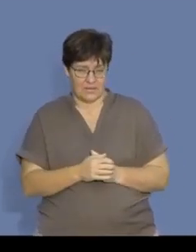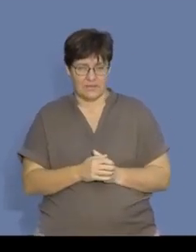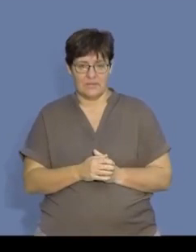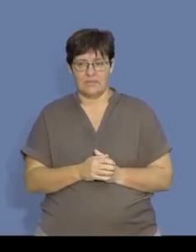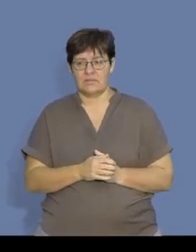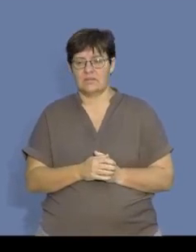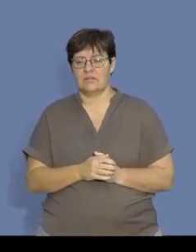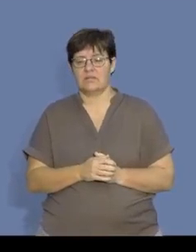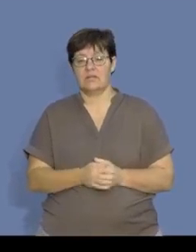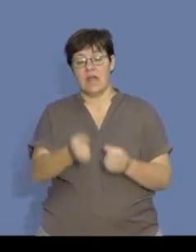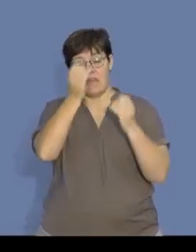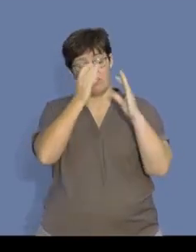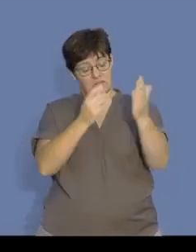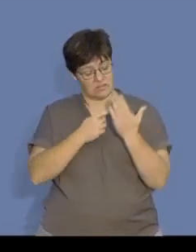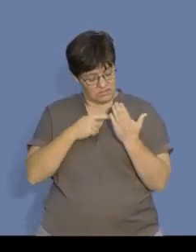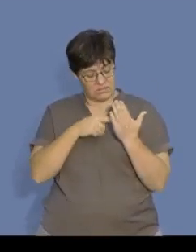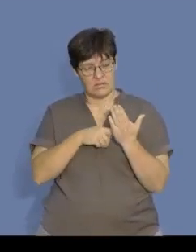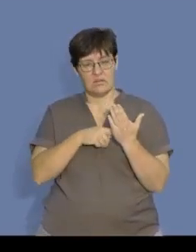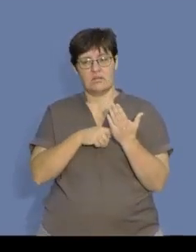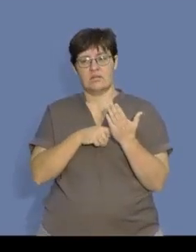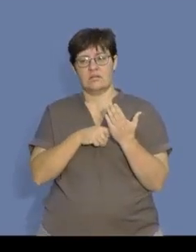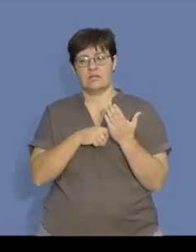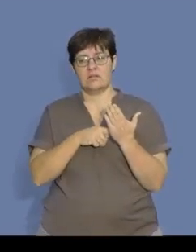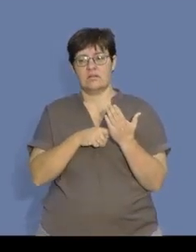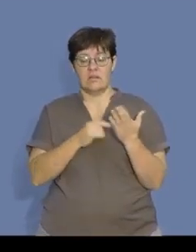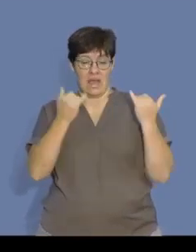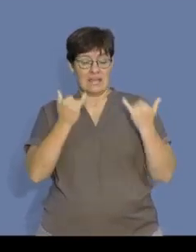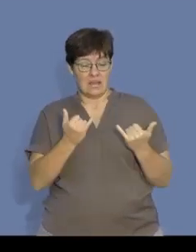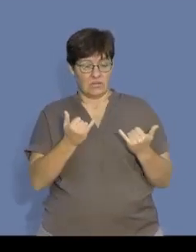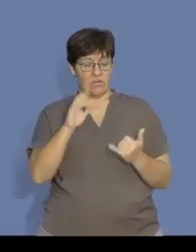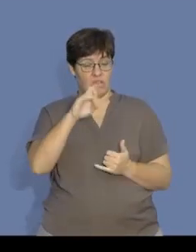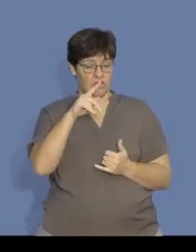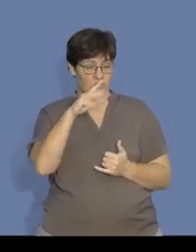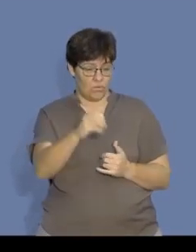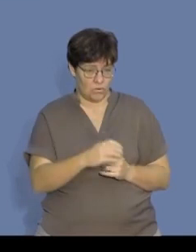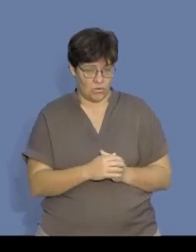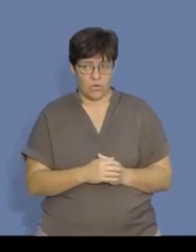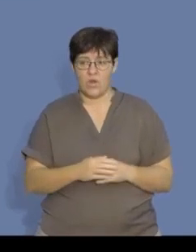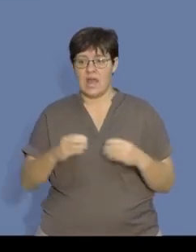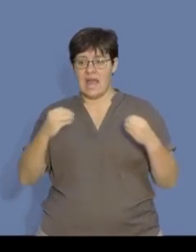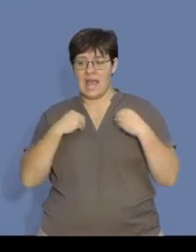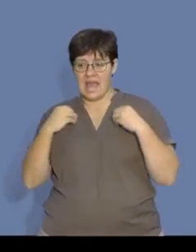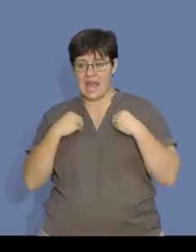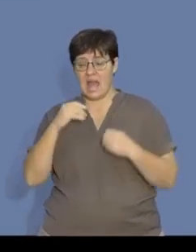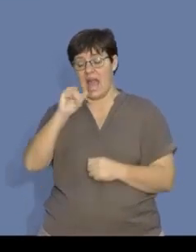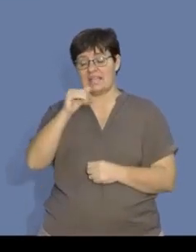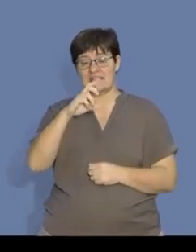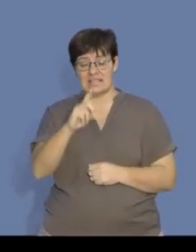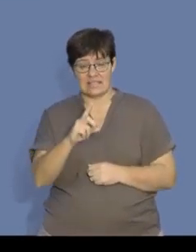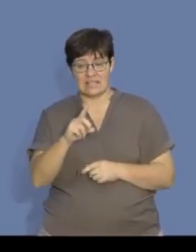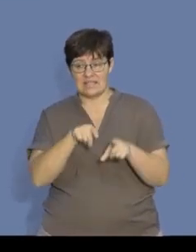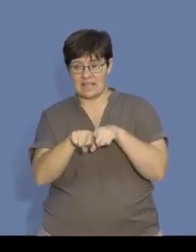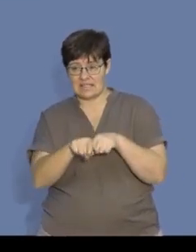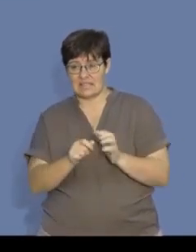sells. Okay, from the information given, I notice I'm given the current ratio, asset test